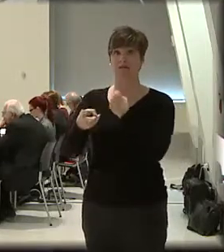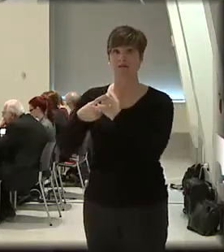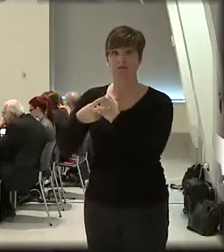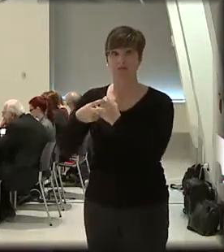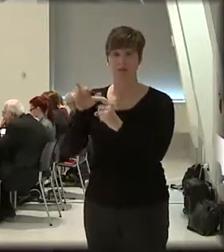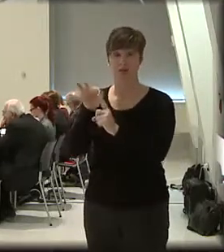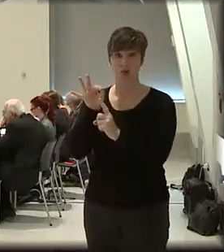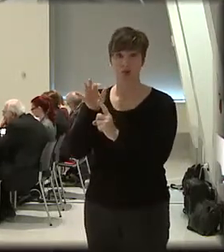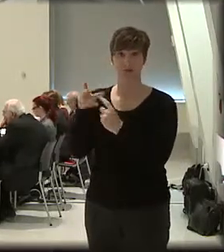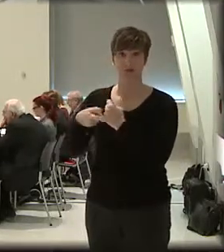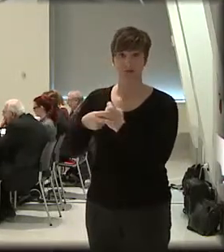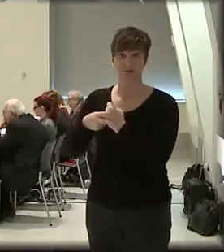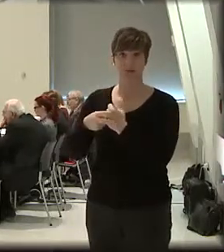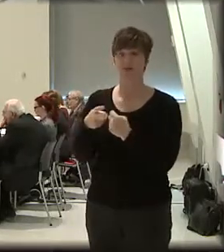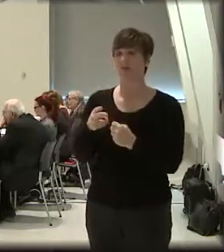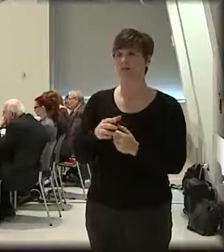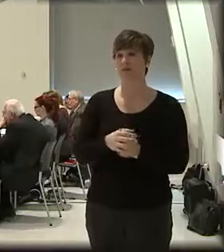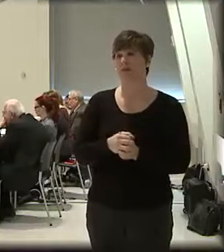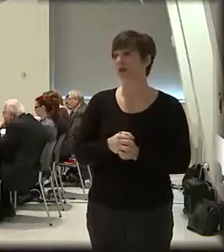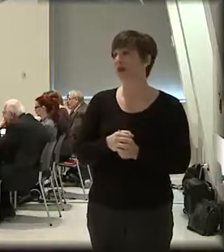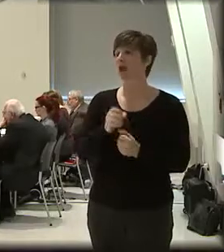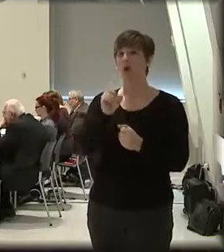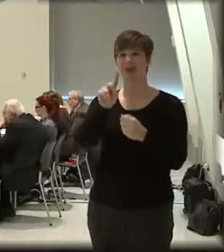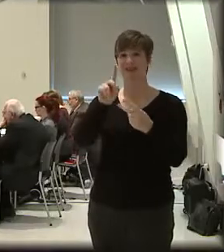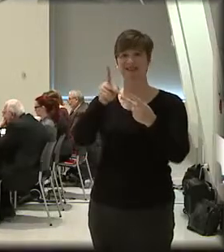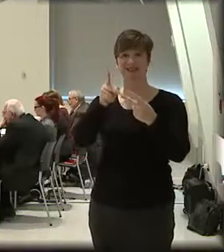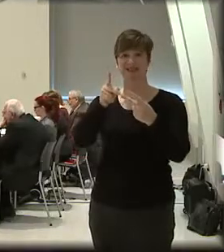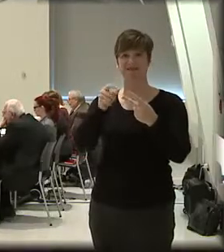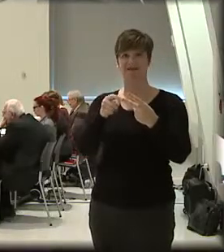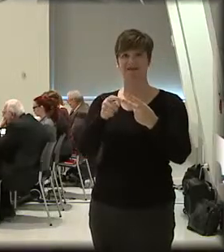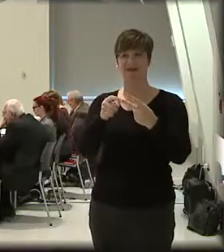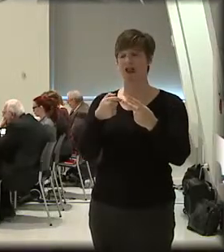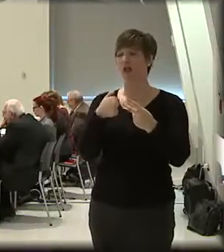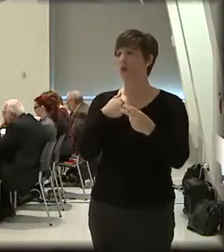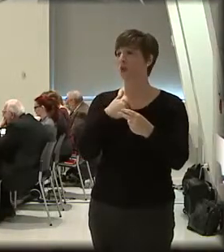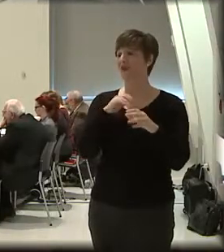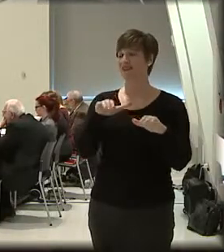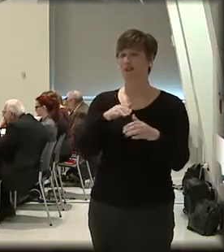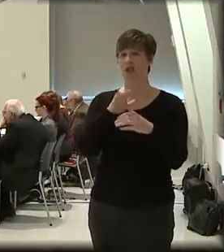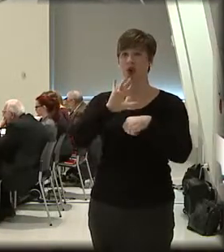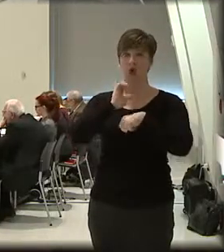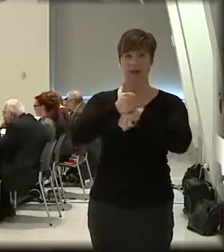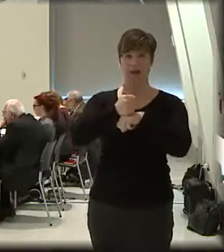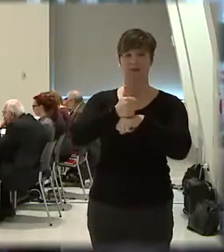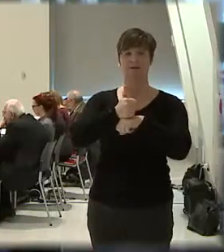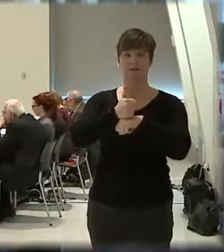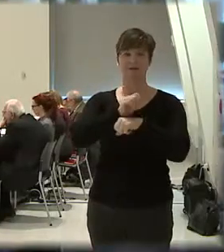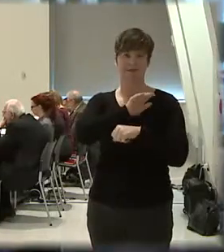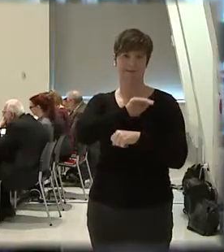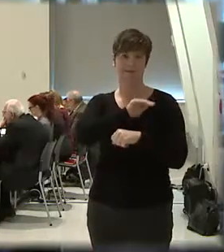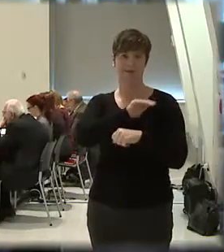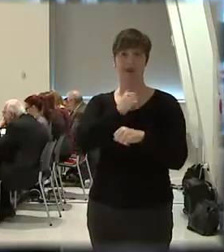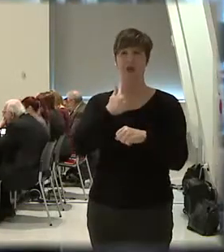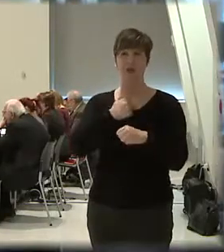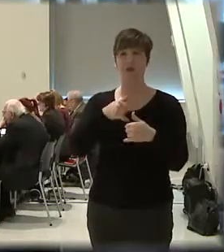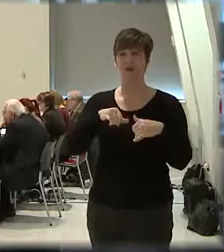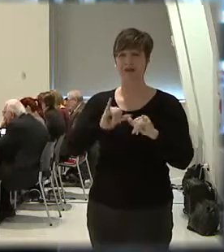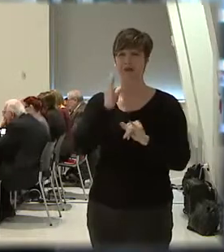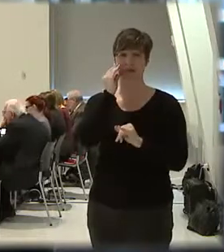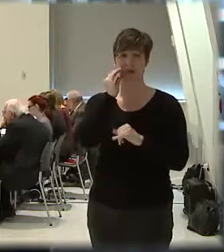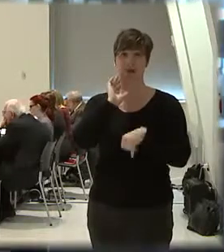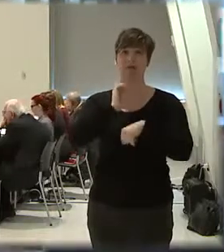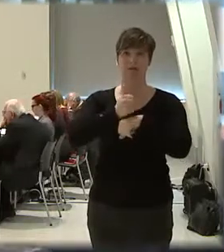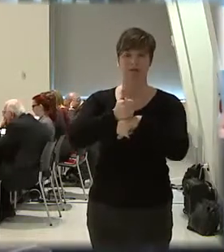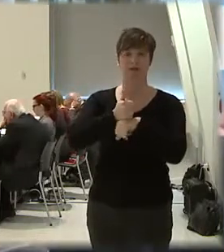So to go into your second question, what we did in our implementation phase, and we're still admittedly in the implementation